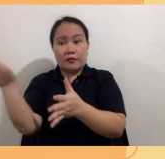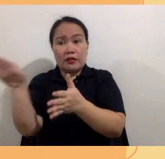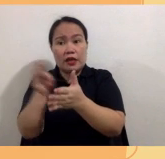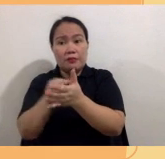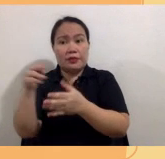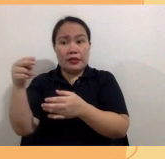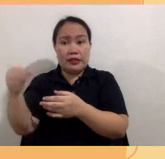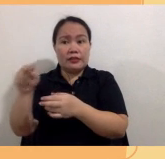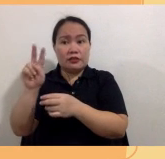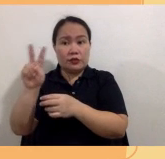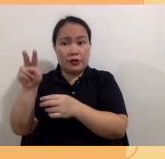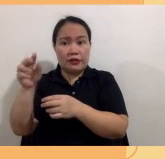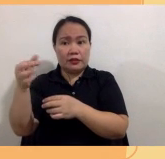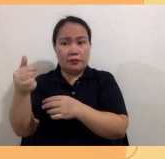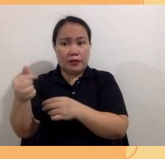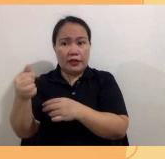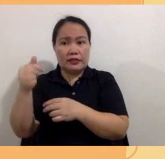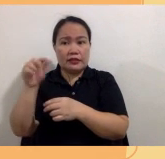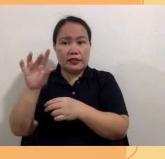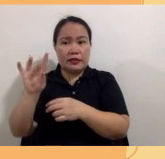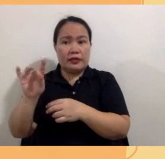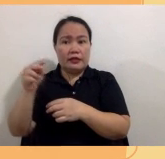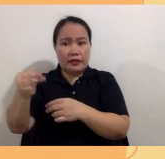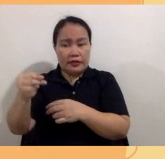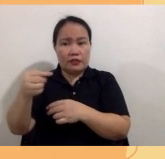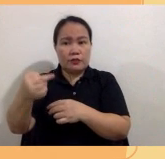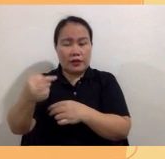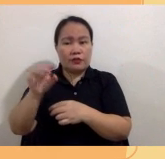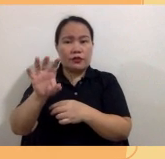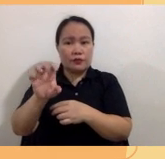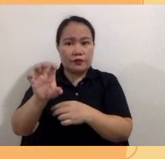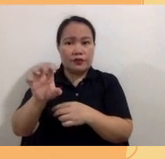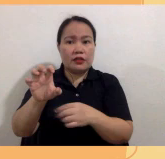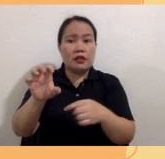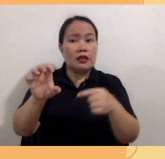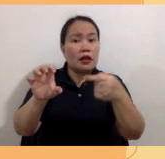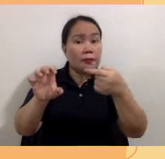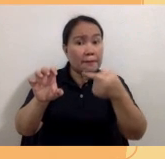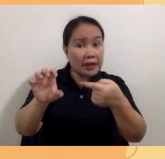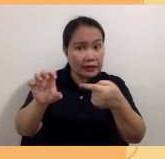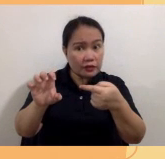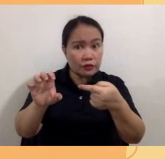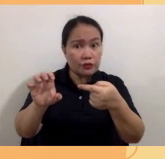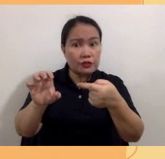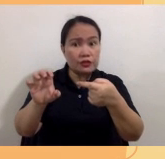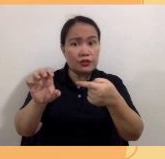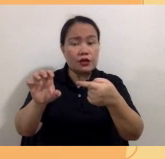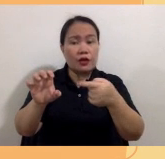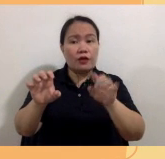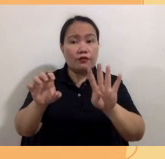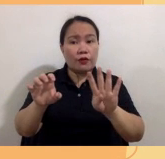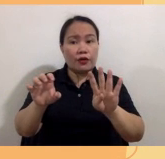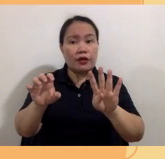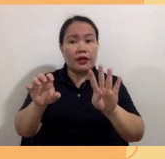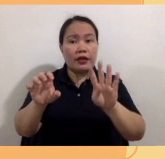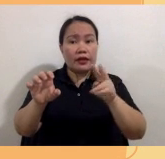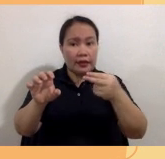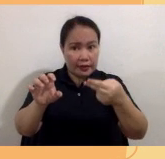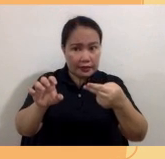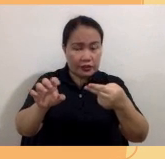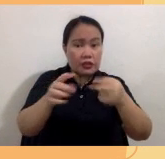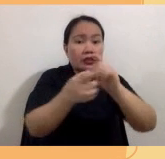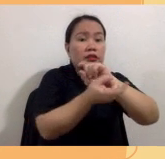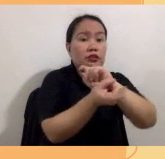yan. Wala tayong gagalawin dyan. And then, minus, so 4h plus 6. Ito yung subtrahend natin.